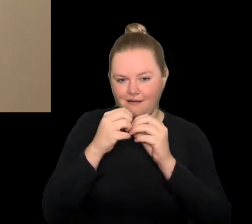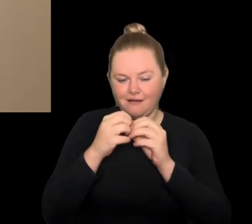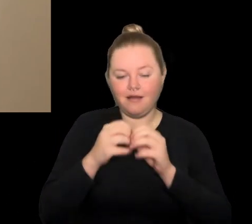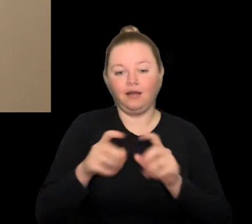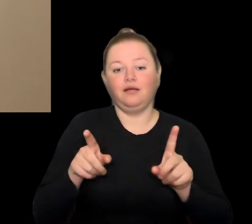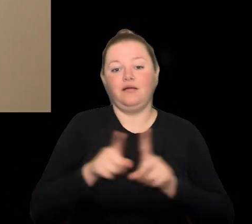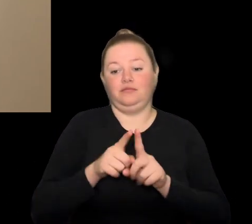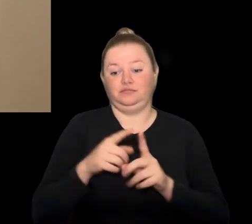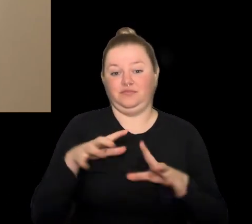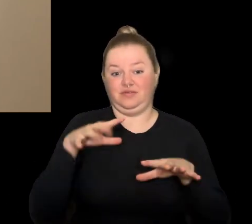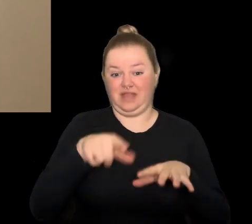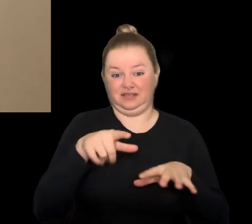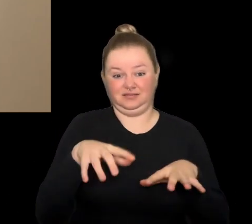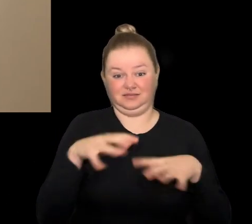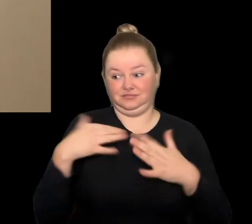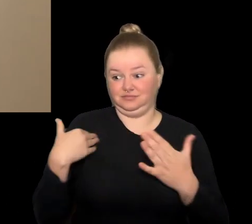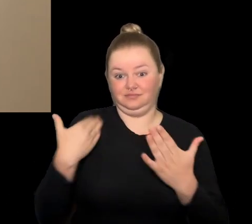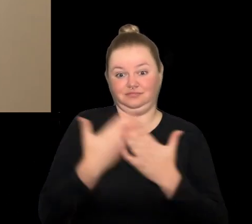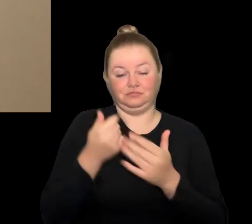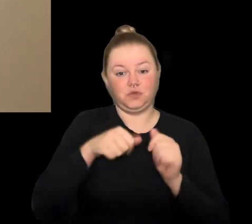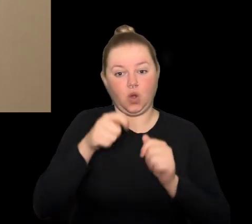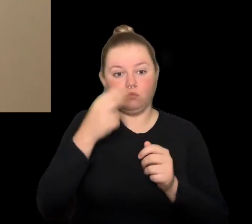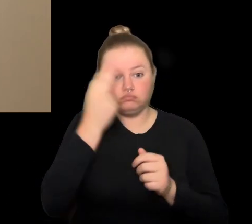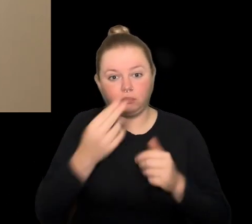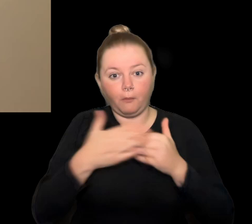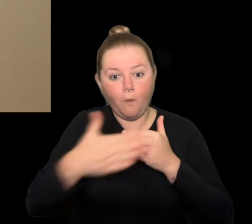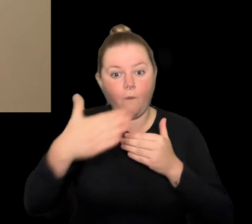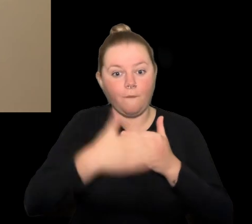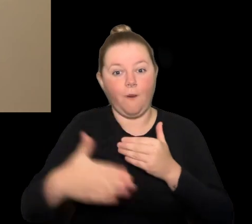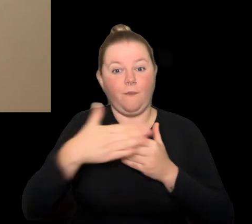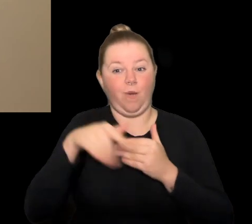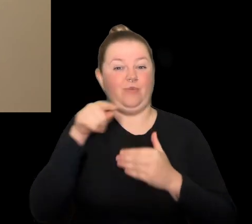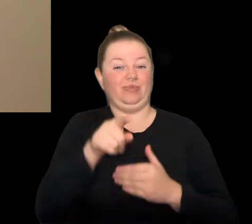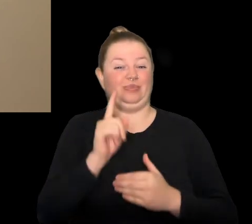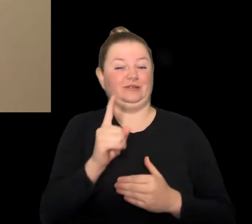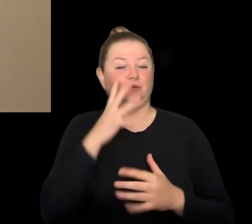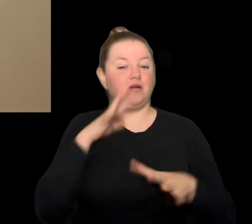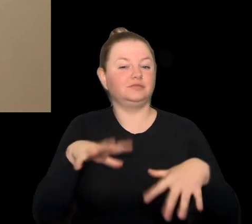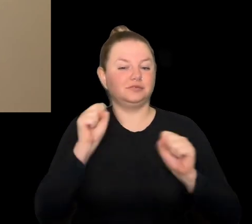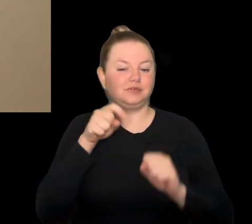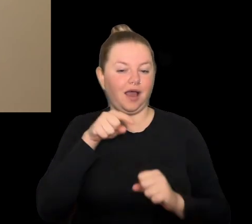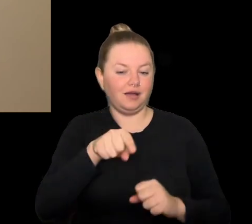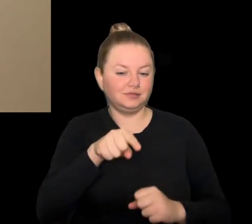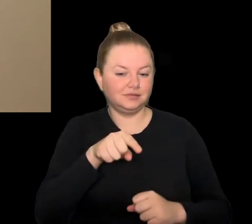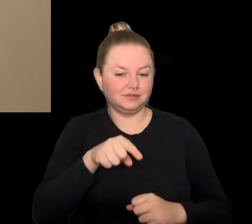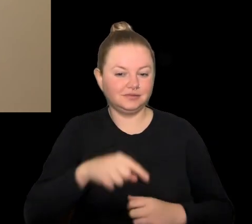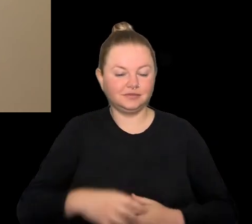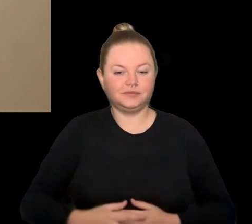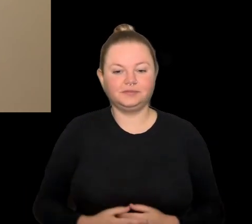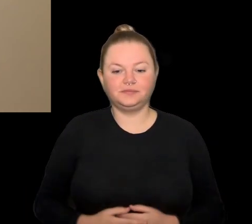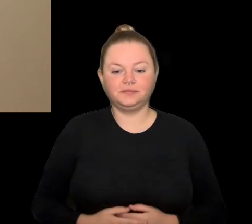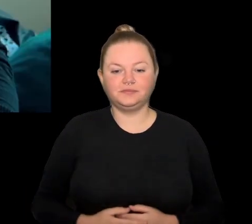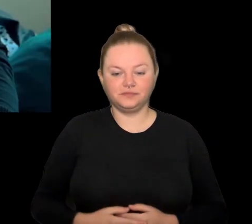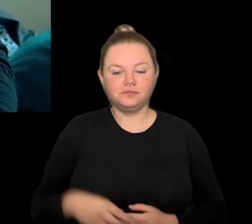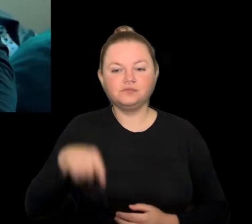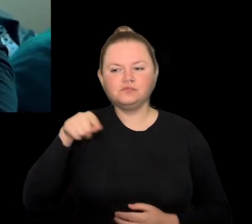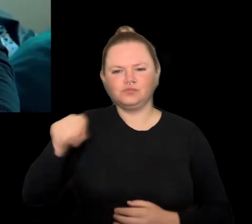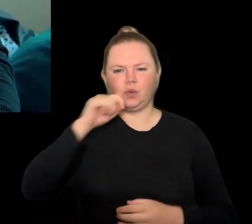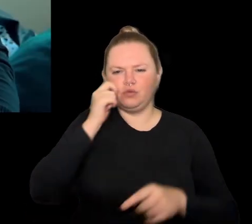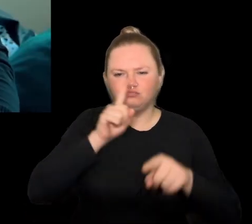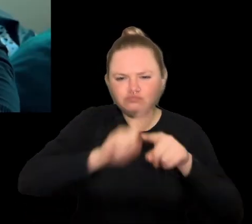design, and I started wanting to draw more, so I think that's when it started.